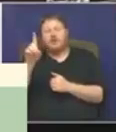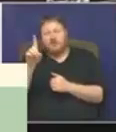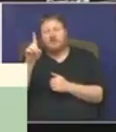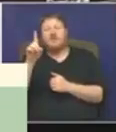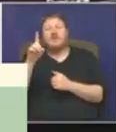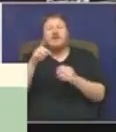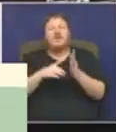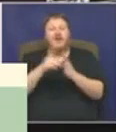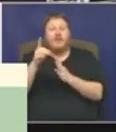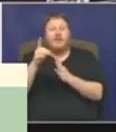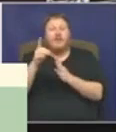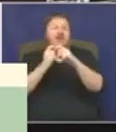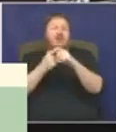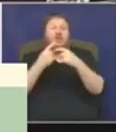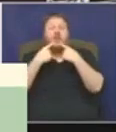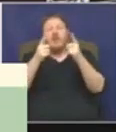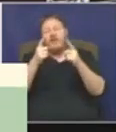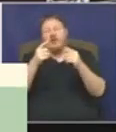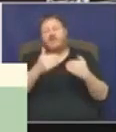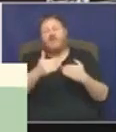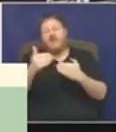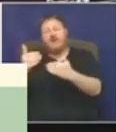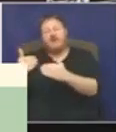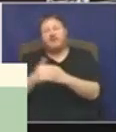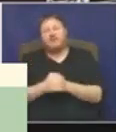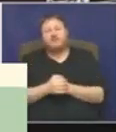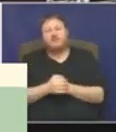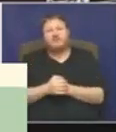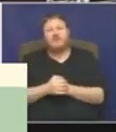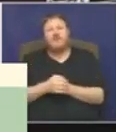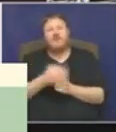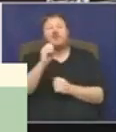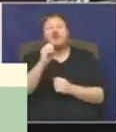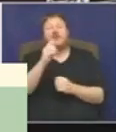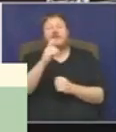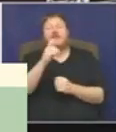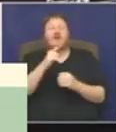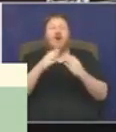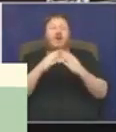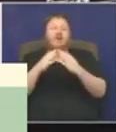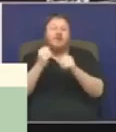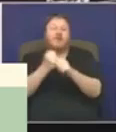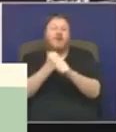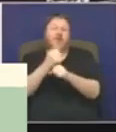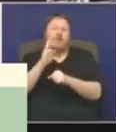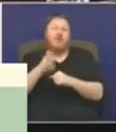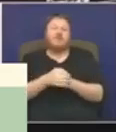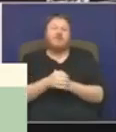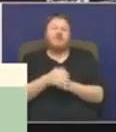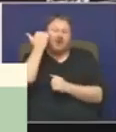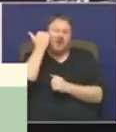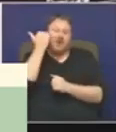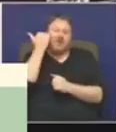phase, and it is projected to yield 30,000 units. The government is